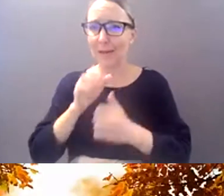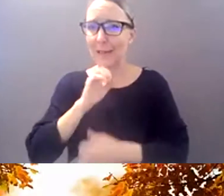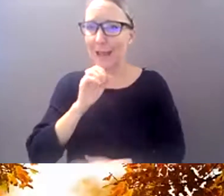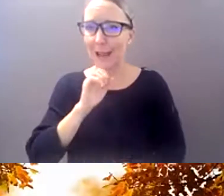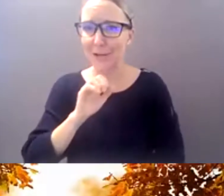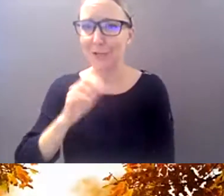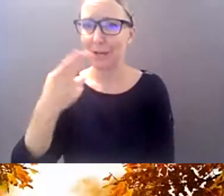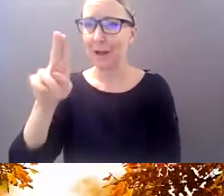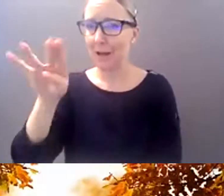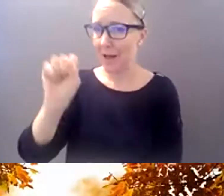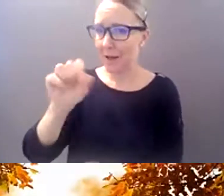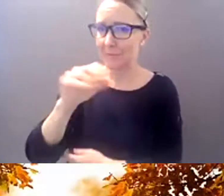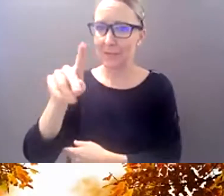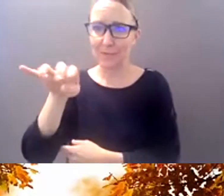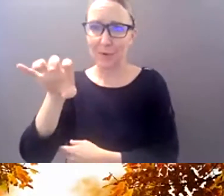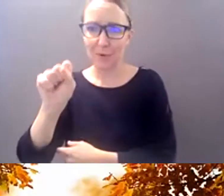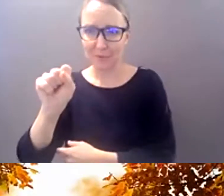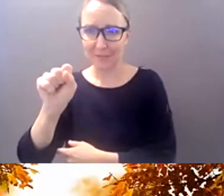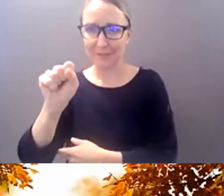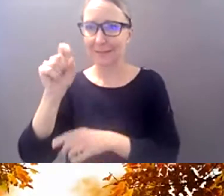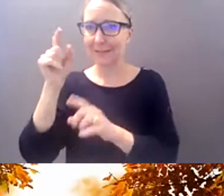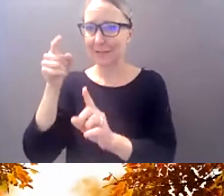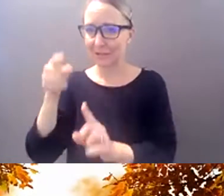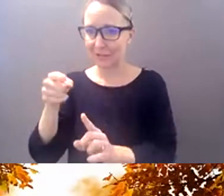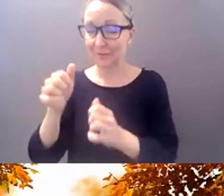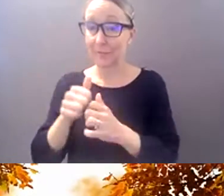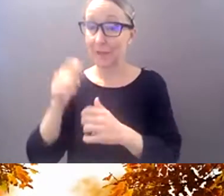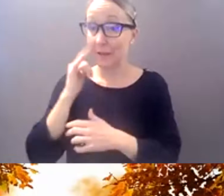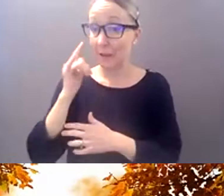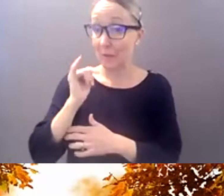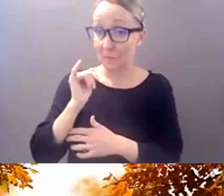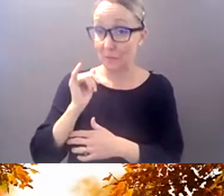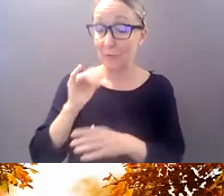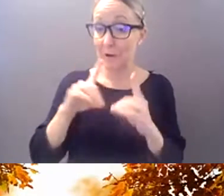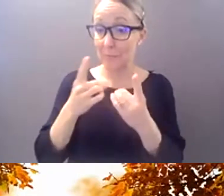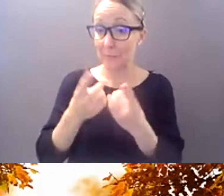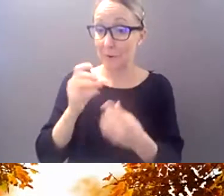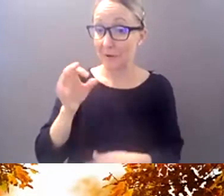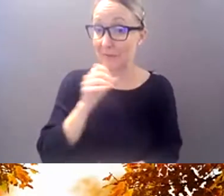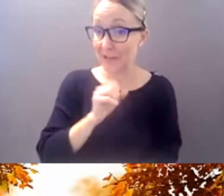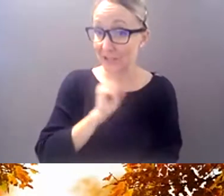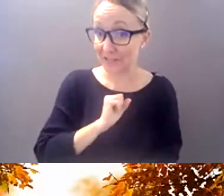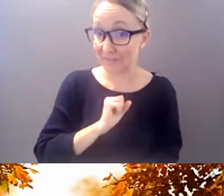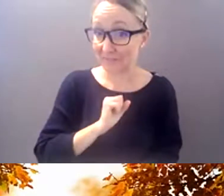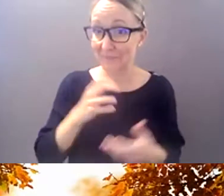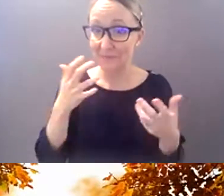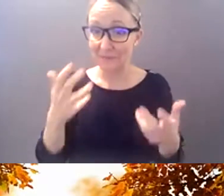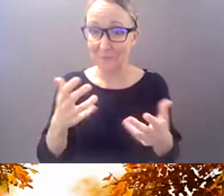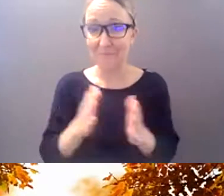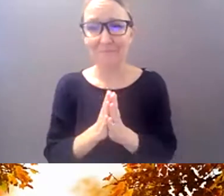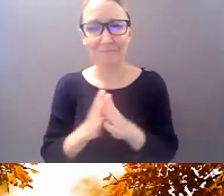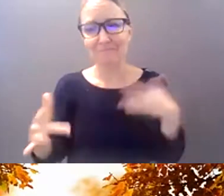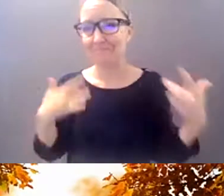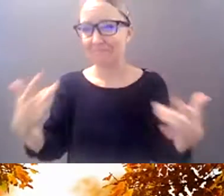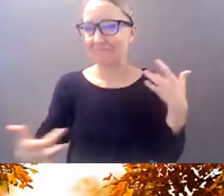Spokes initiative with the California Commission on Aging. So definitely very exciting